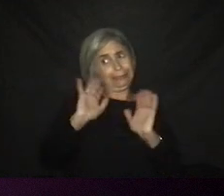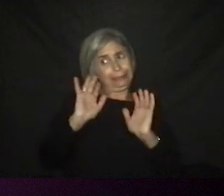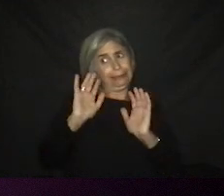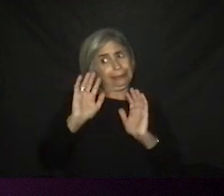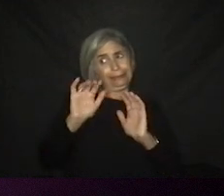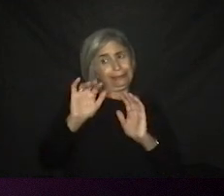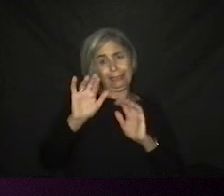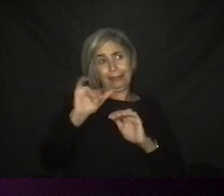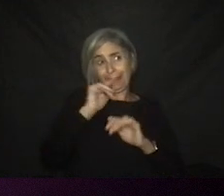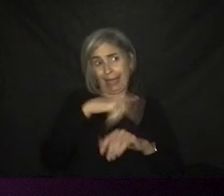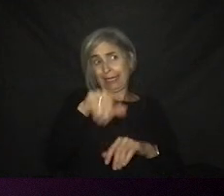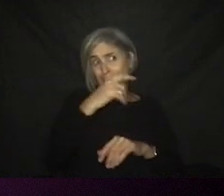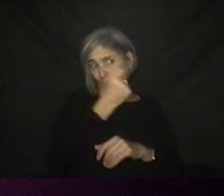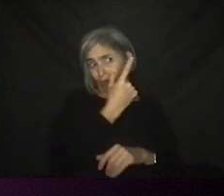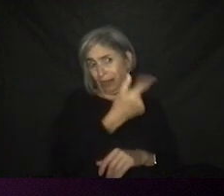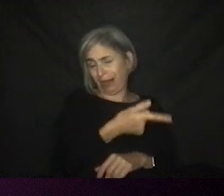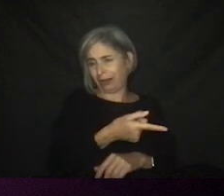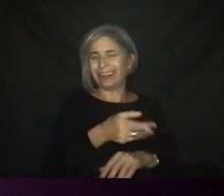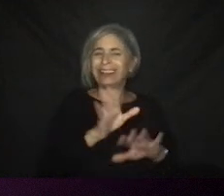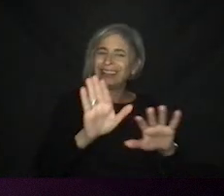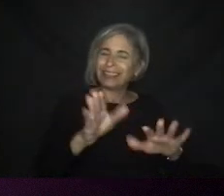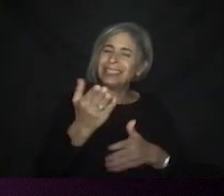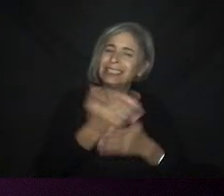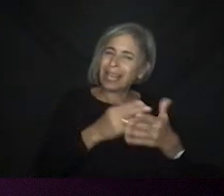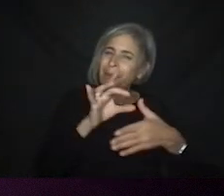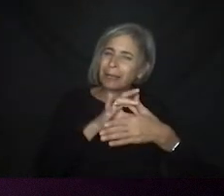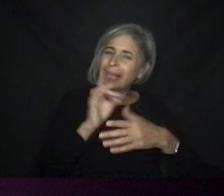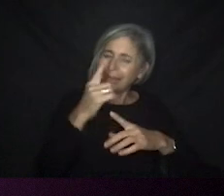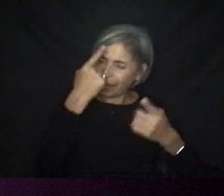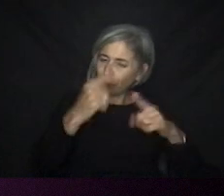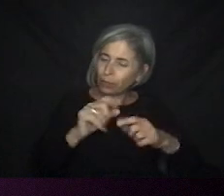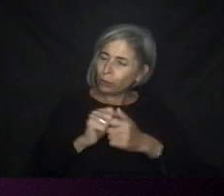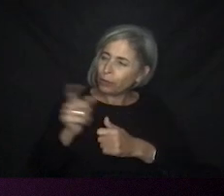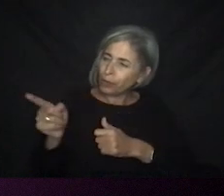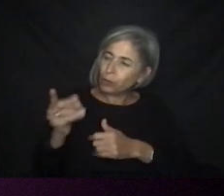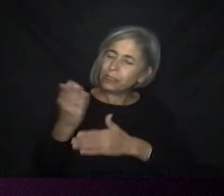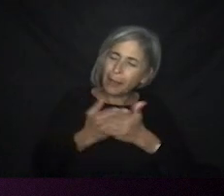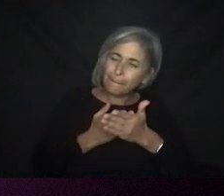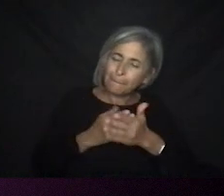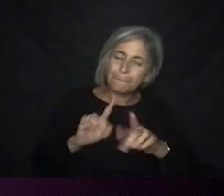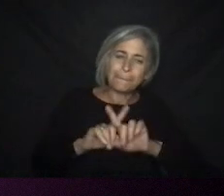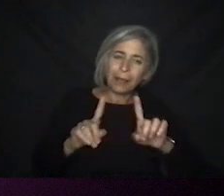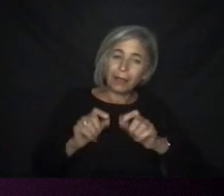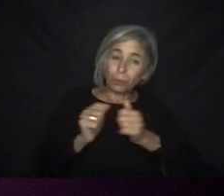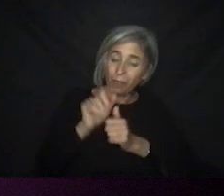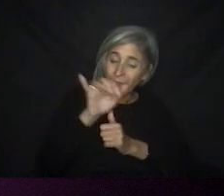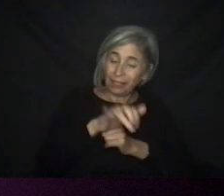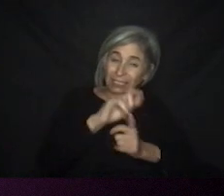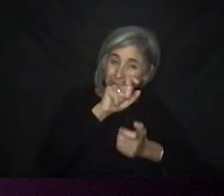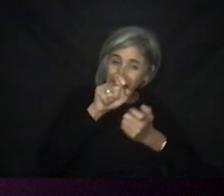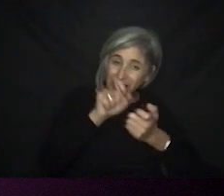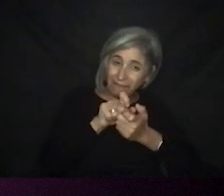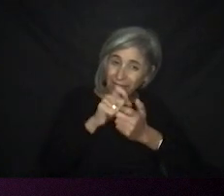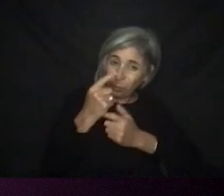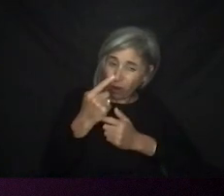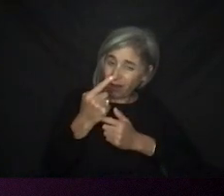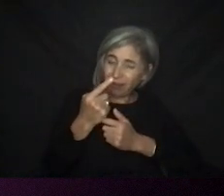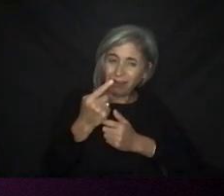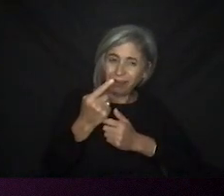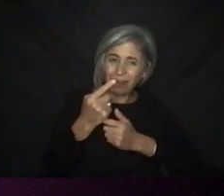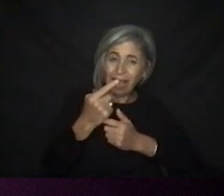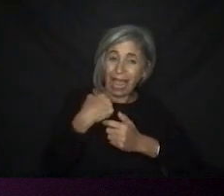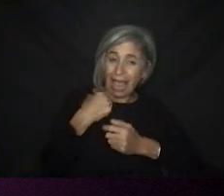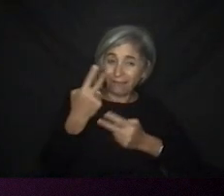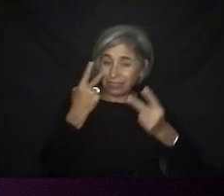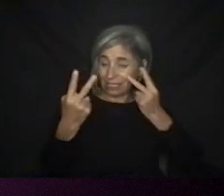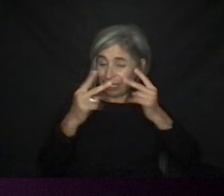they need to understand. And you know, in some context, I would agree with you, in some context. But with this specific one, at least what